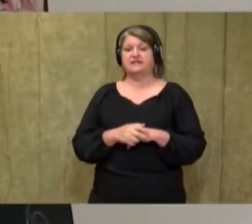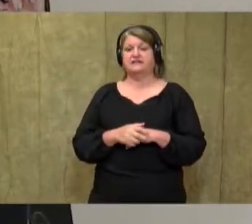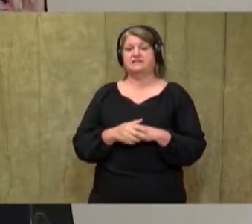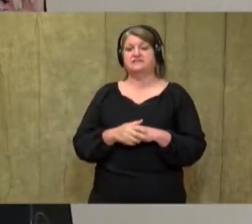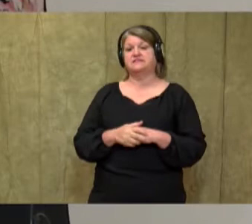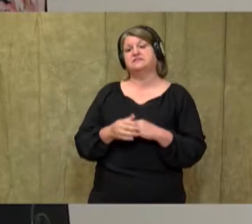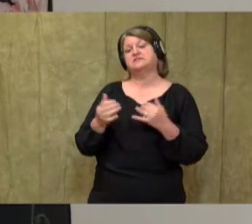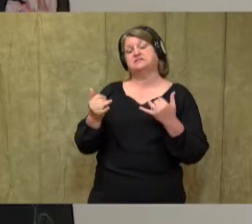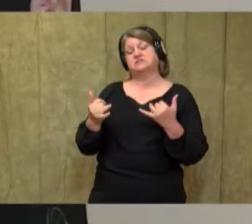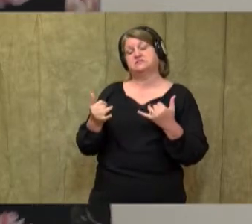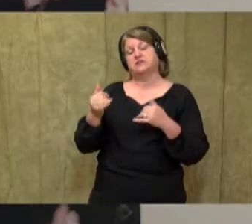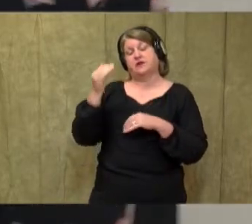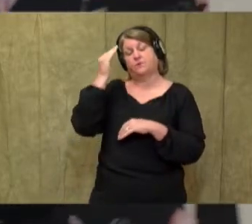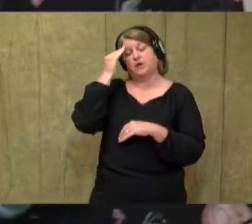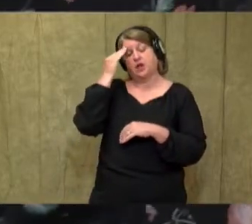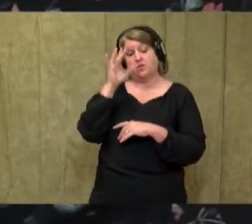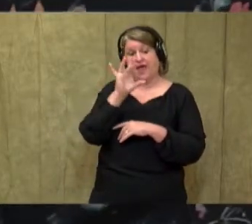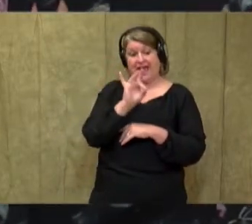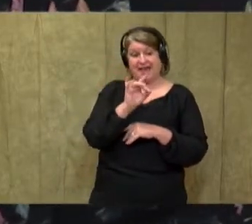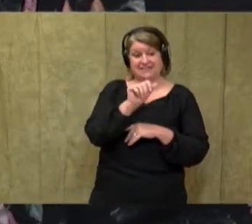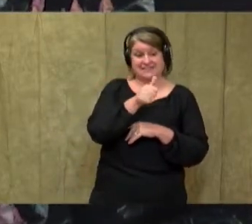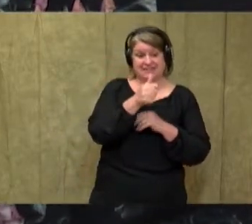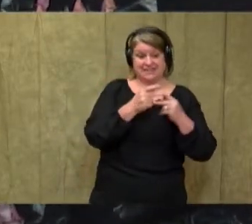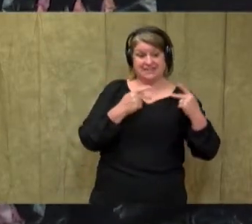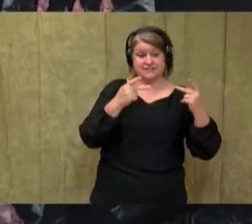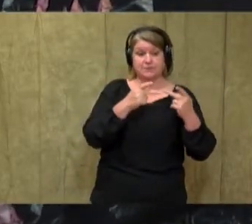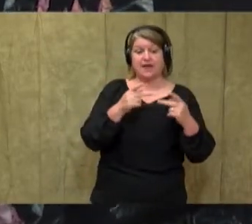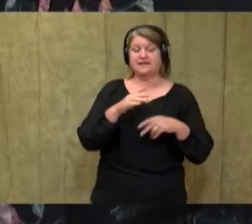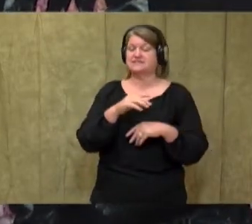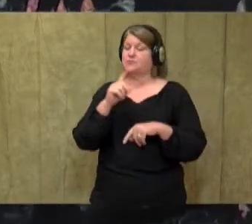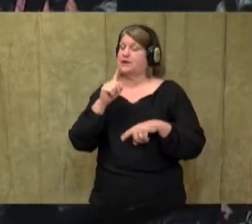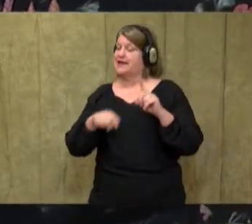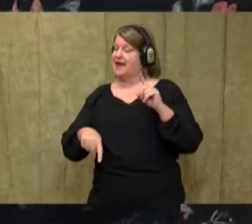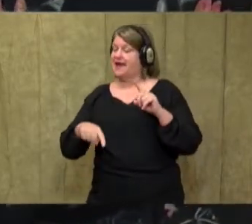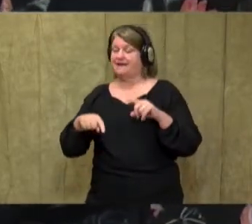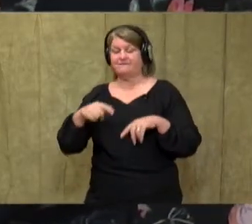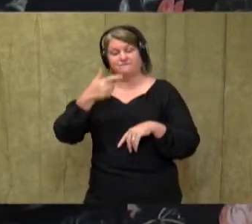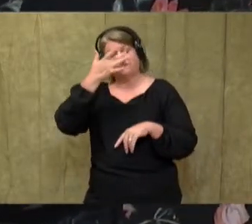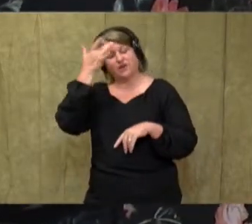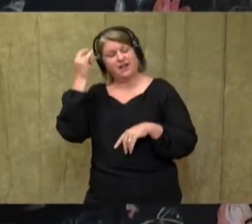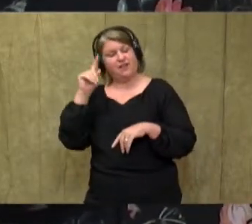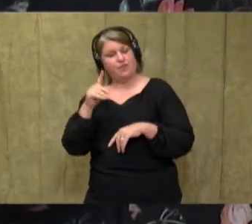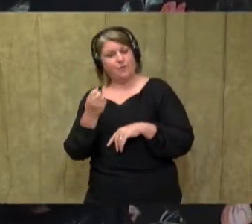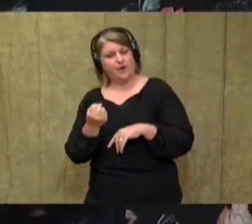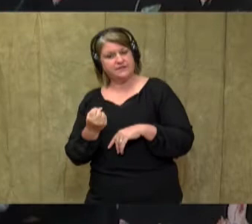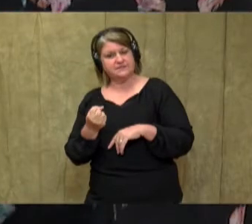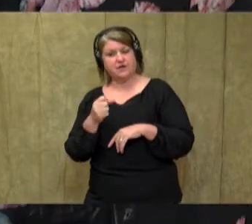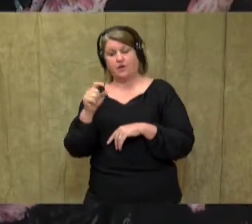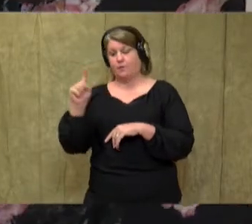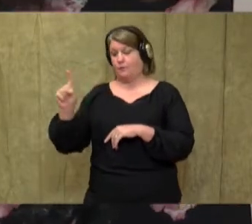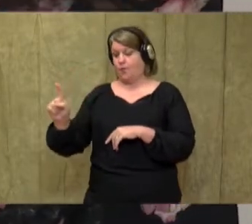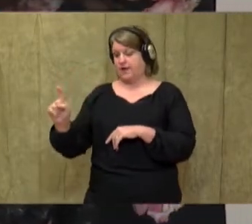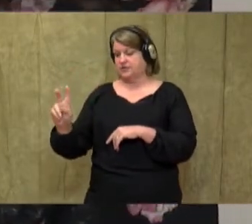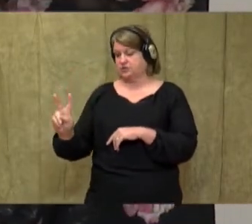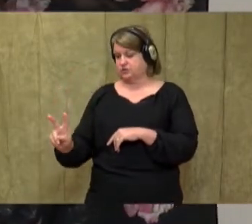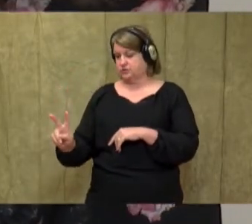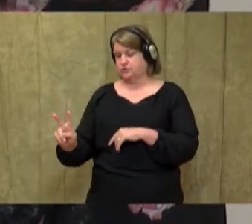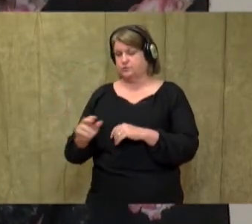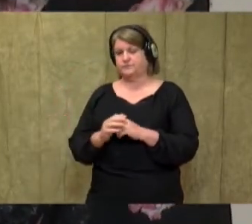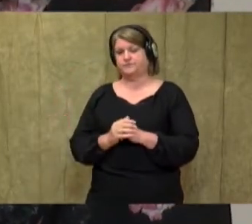our 8 is going to go in our tens place, and we can't forget about our 1s. 1, 2.